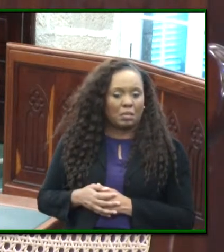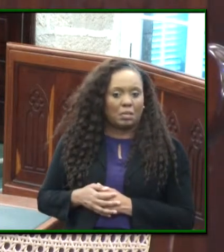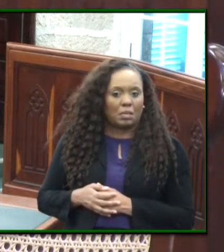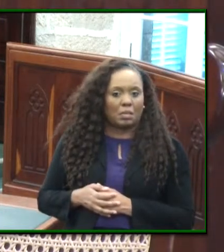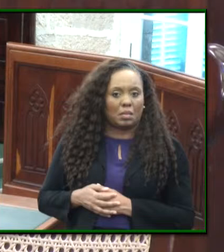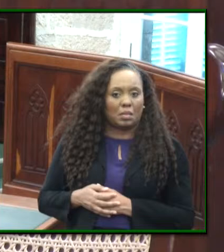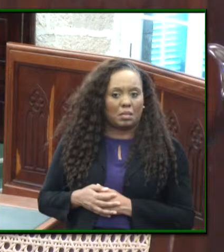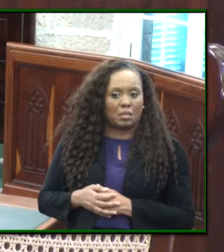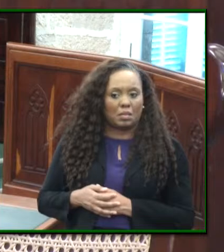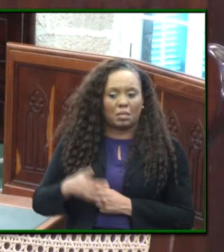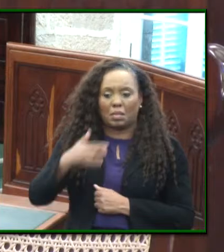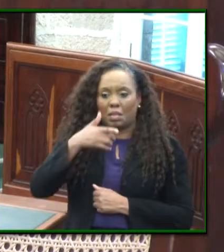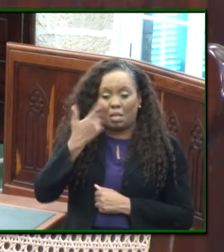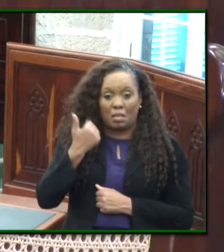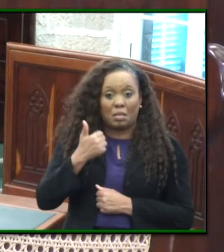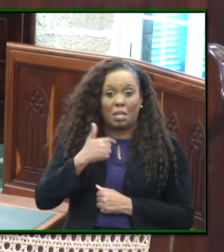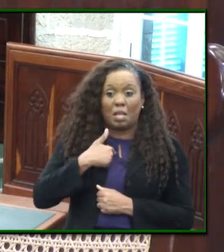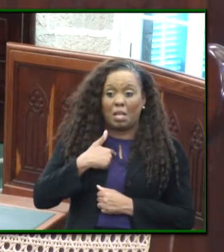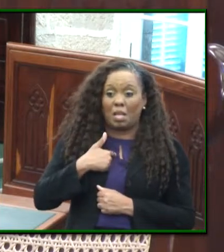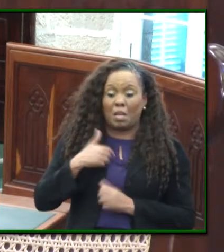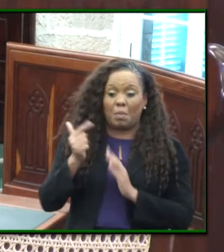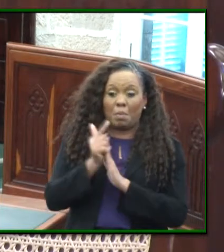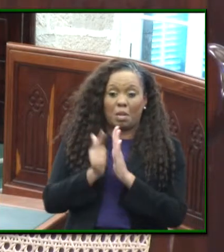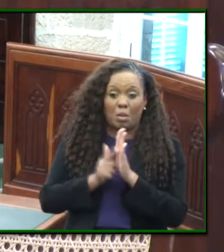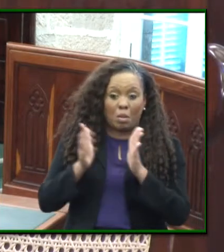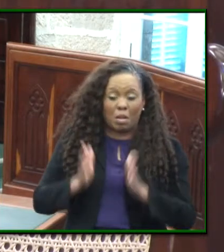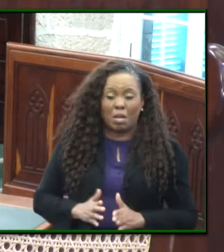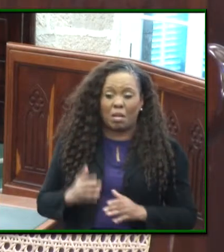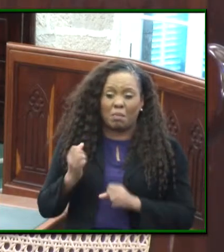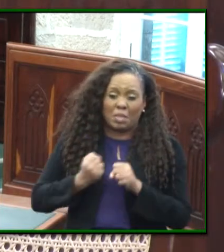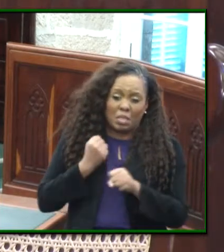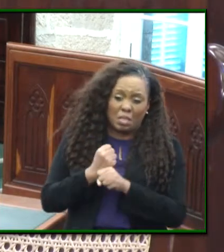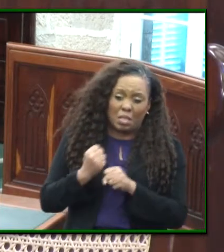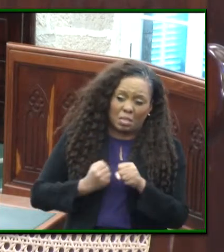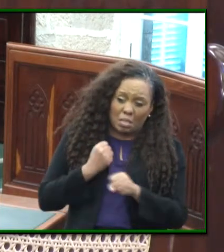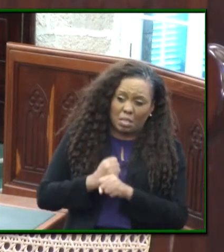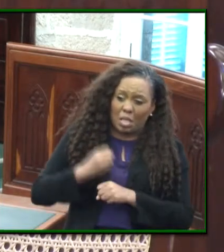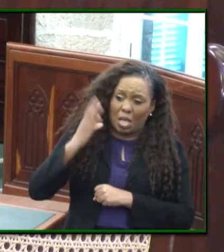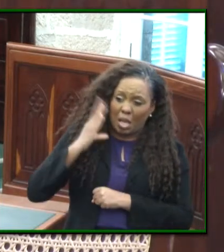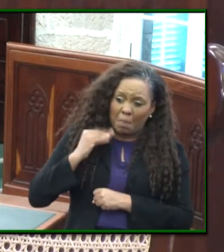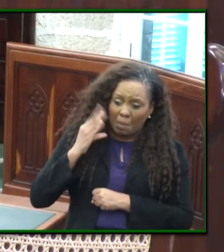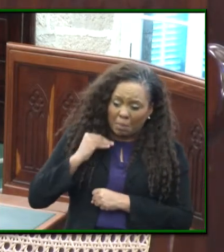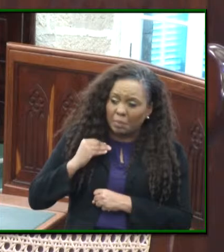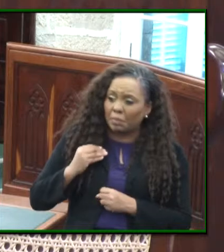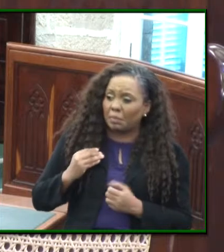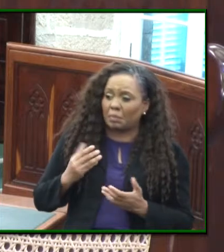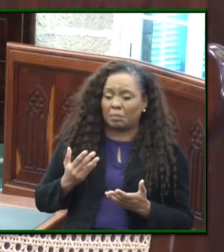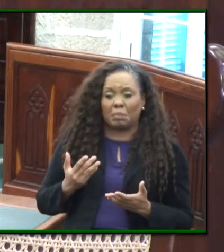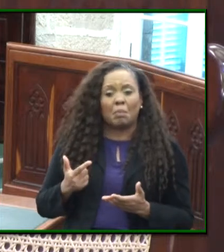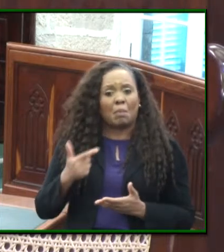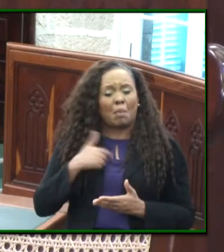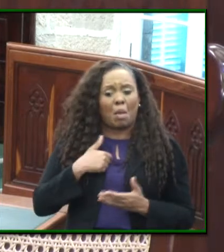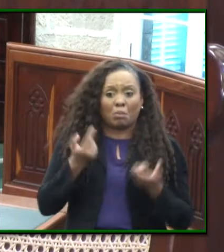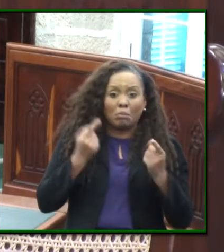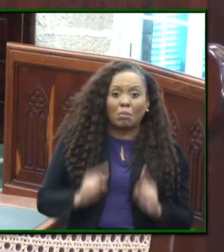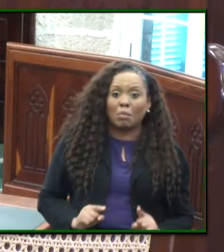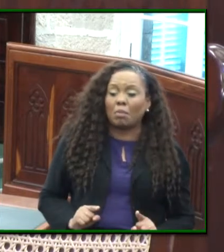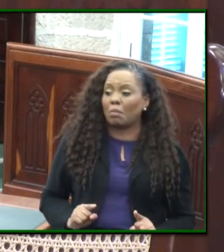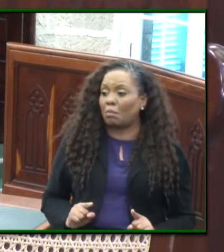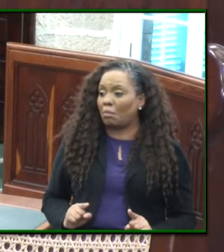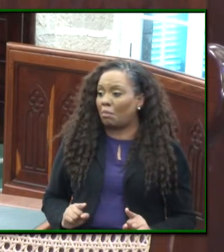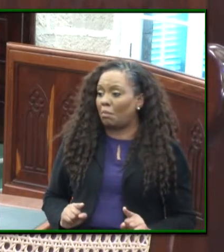lawyer of many years' experience, I stand in agreement with the